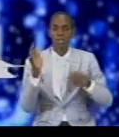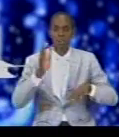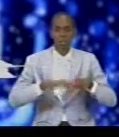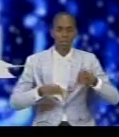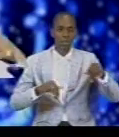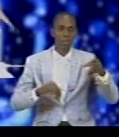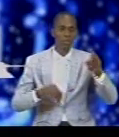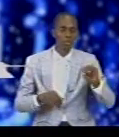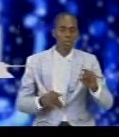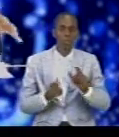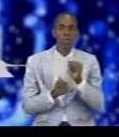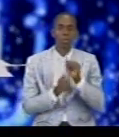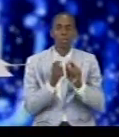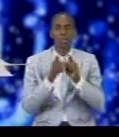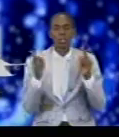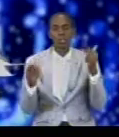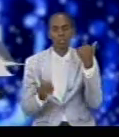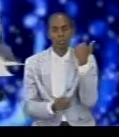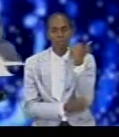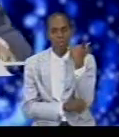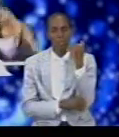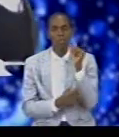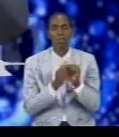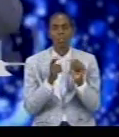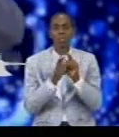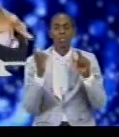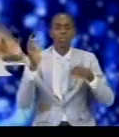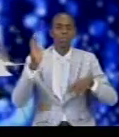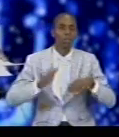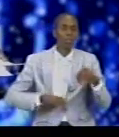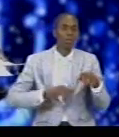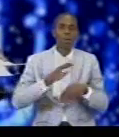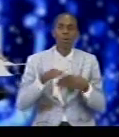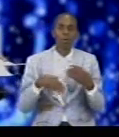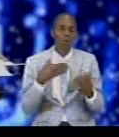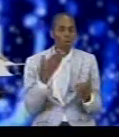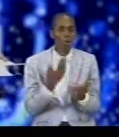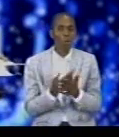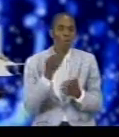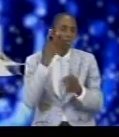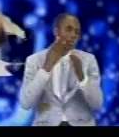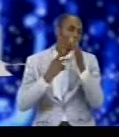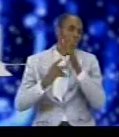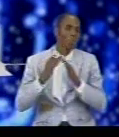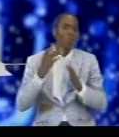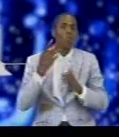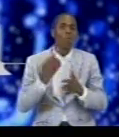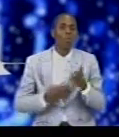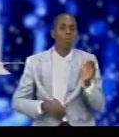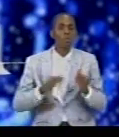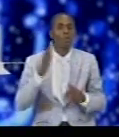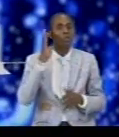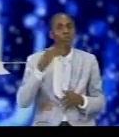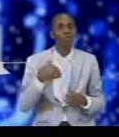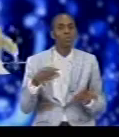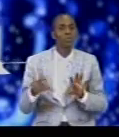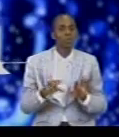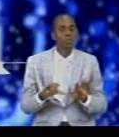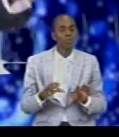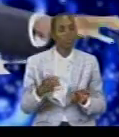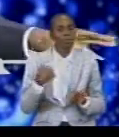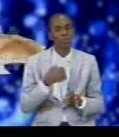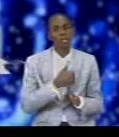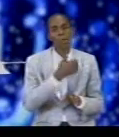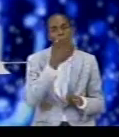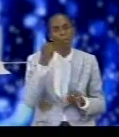the prophets, greater than all the patriarchs, is greater than all men. What should we do? We should surrender to him. We should surrender